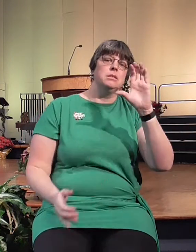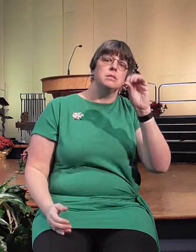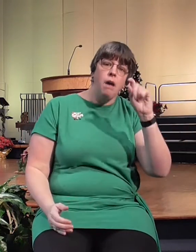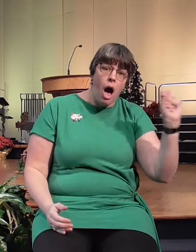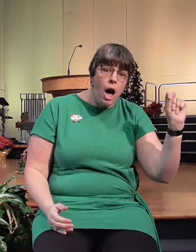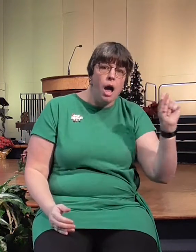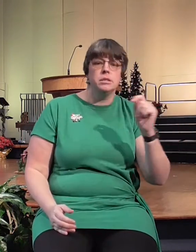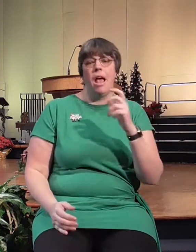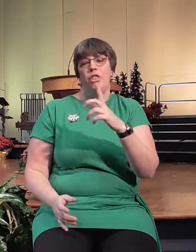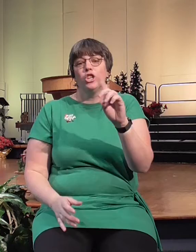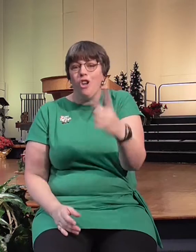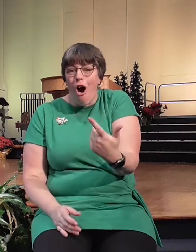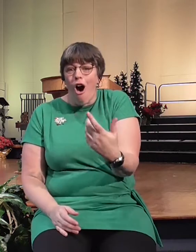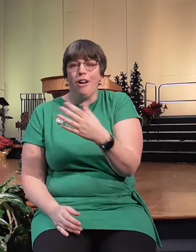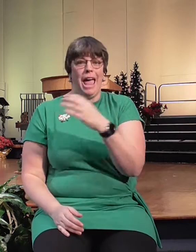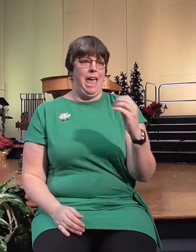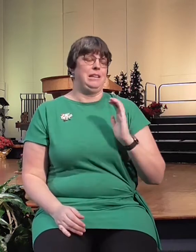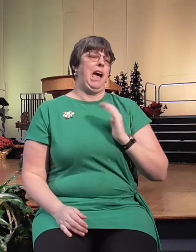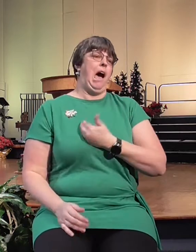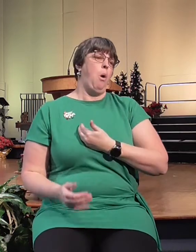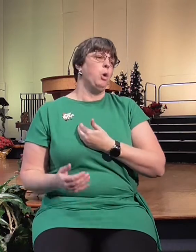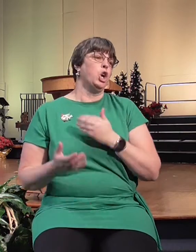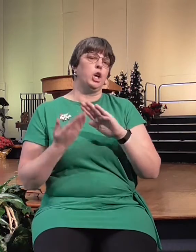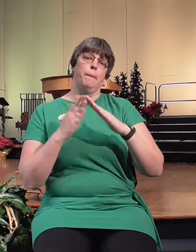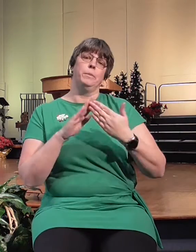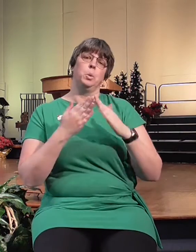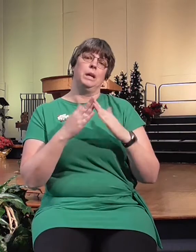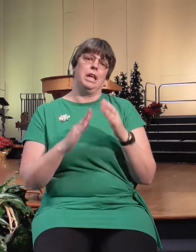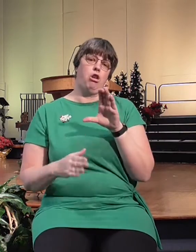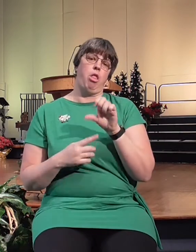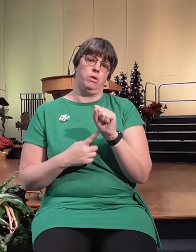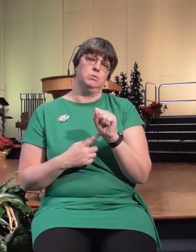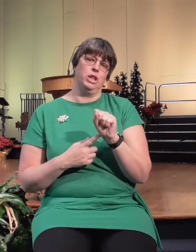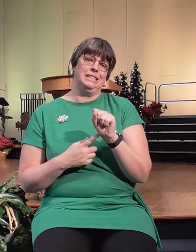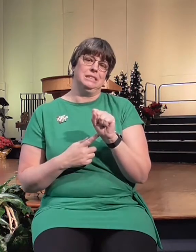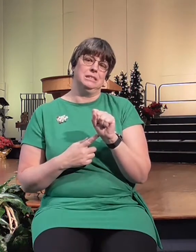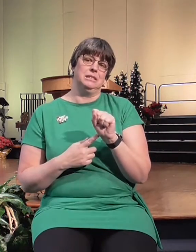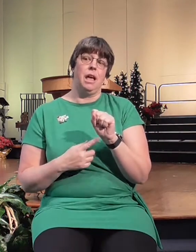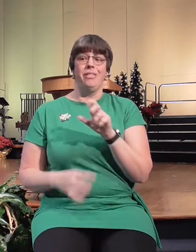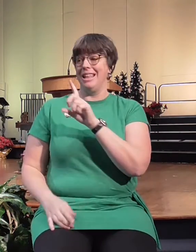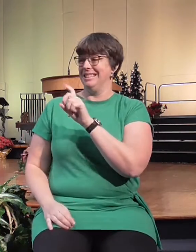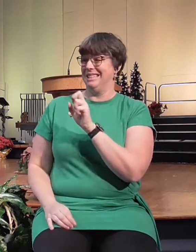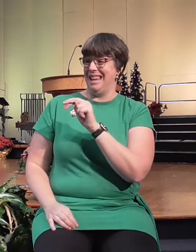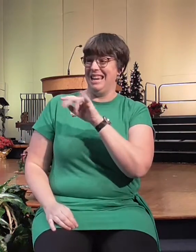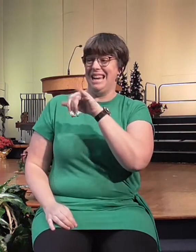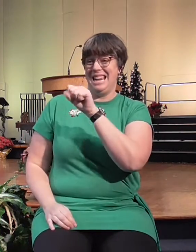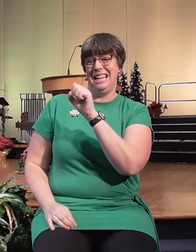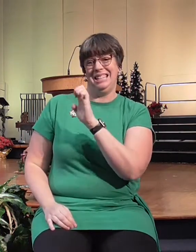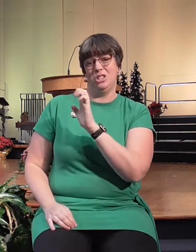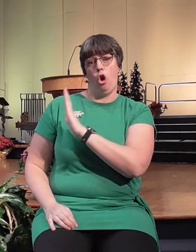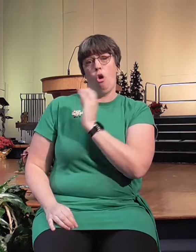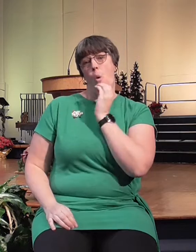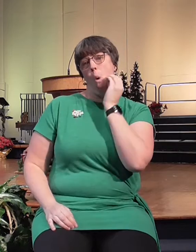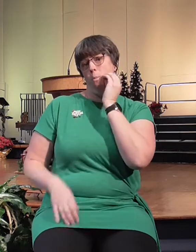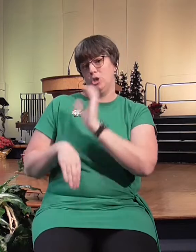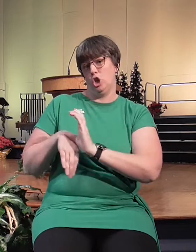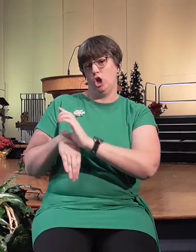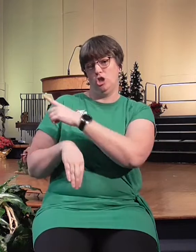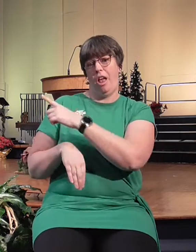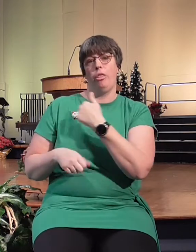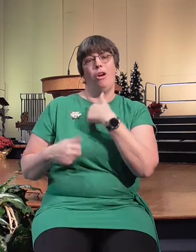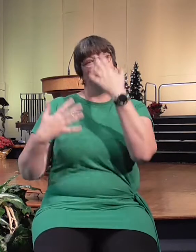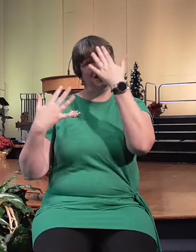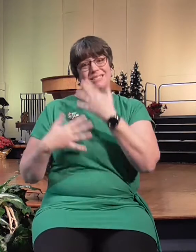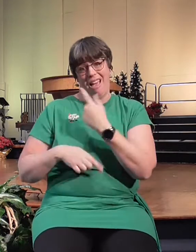Enzo, and to our beloved community in Colorado Springs. That's also Denise's home church. They're